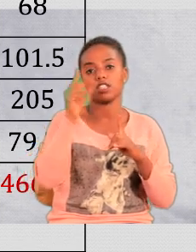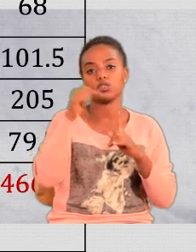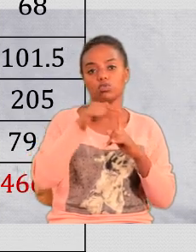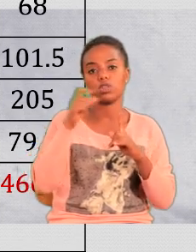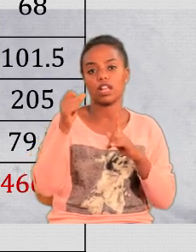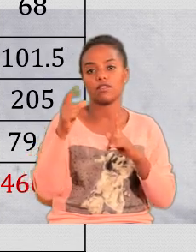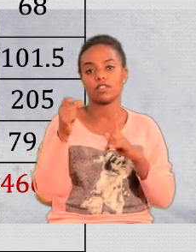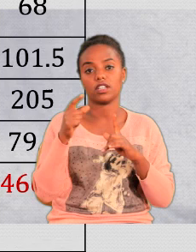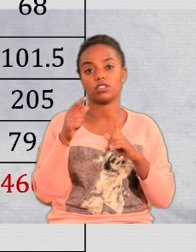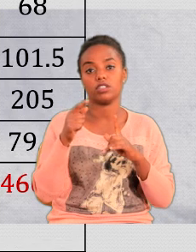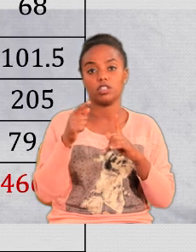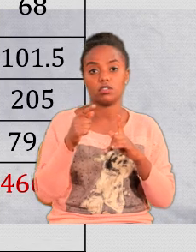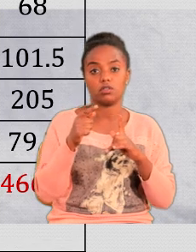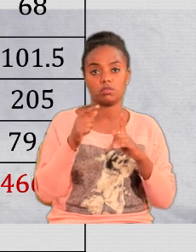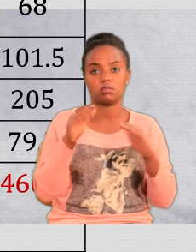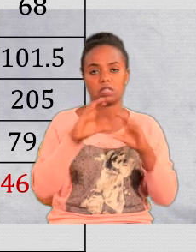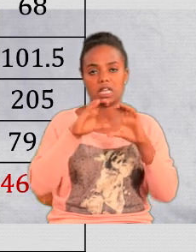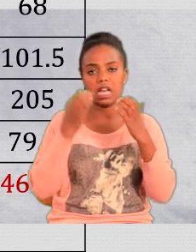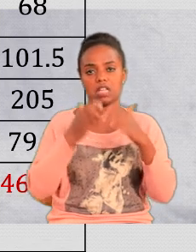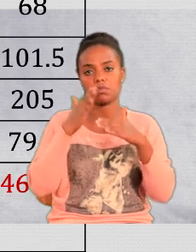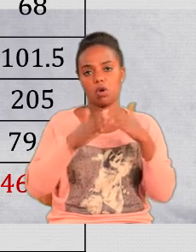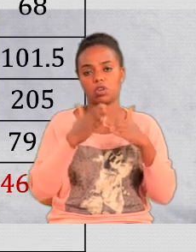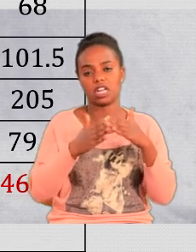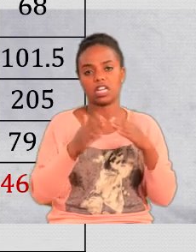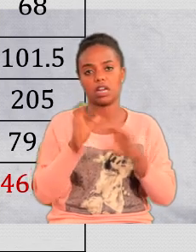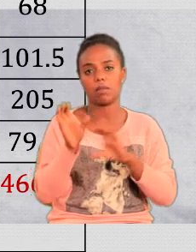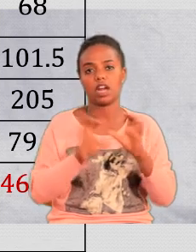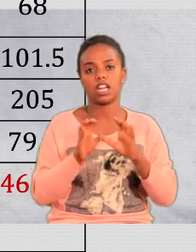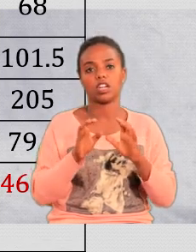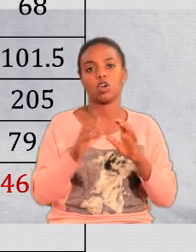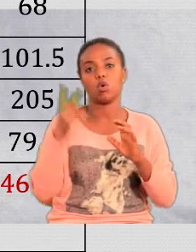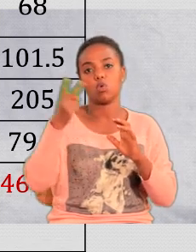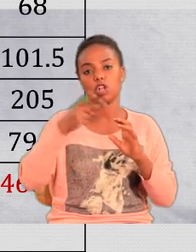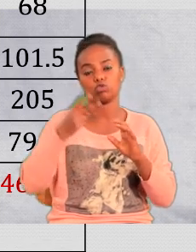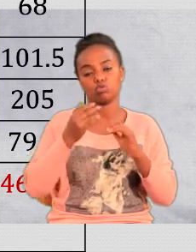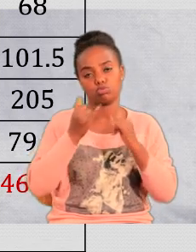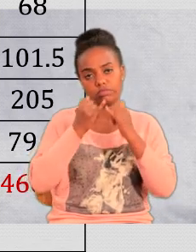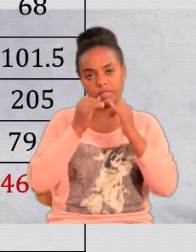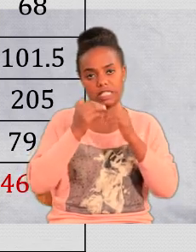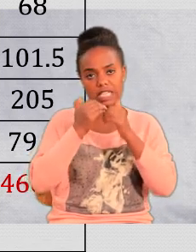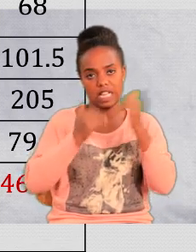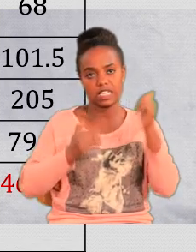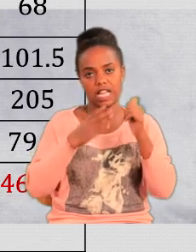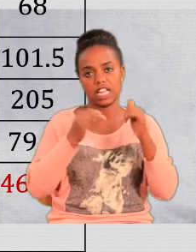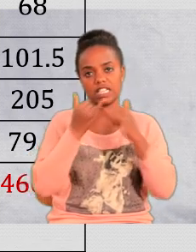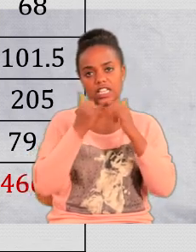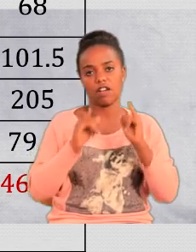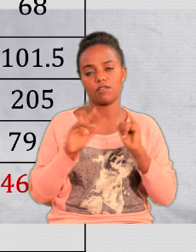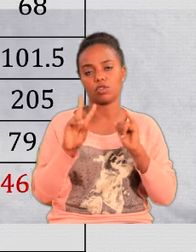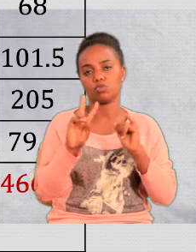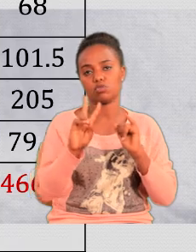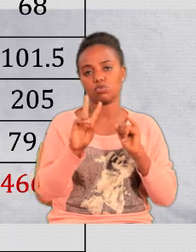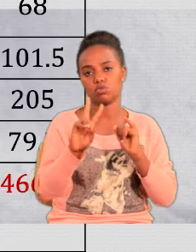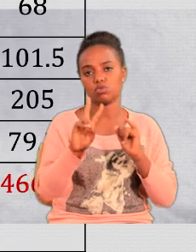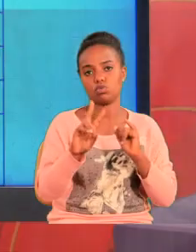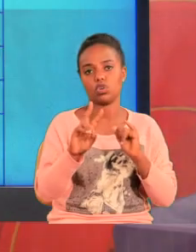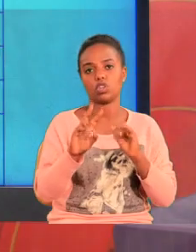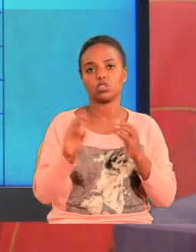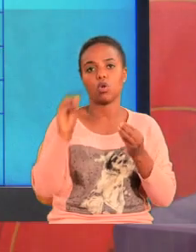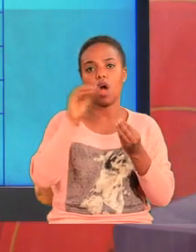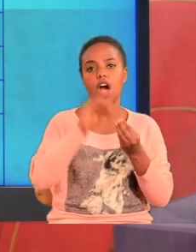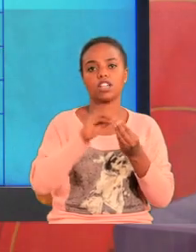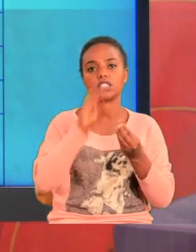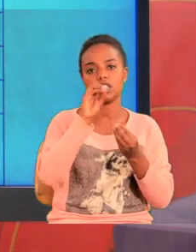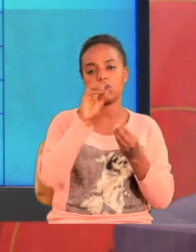So to form class boundary, take their difference and divide by 2, it is 0.5. Add 0.5 on the upper,